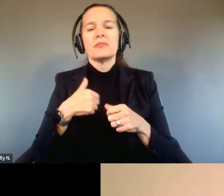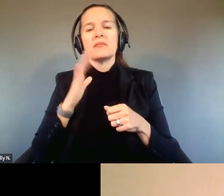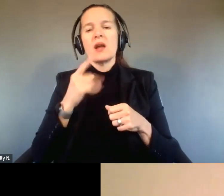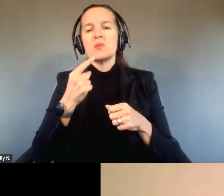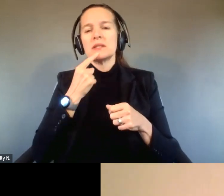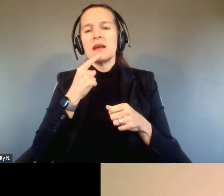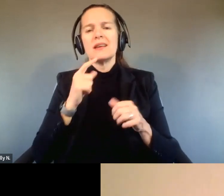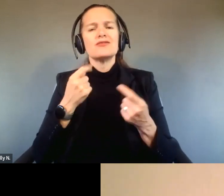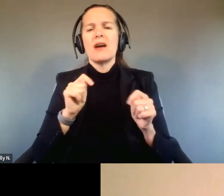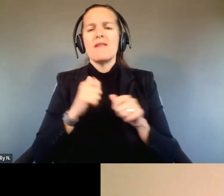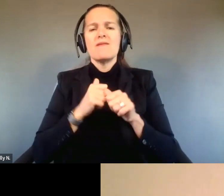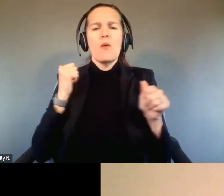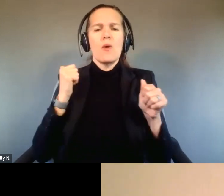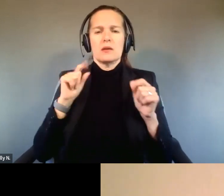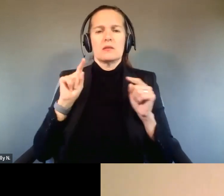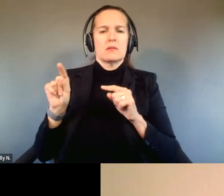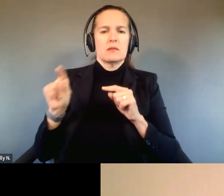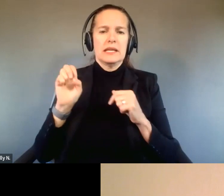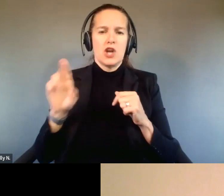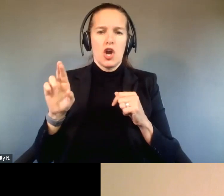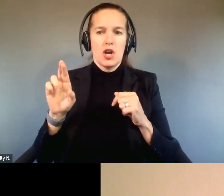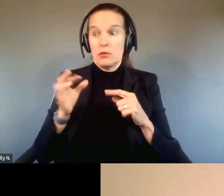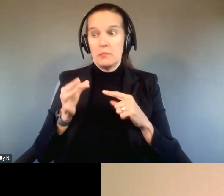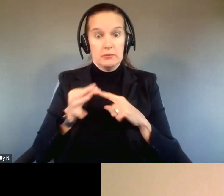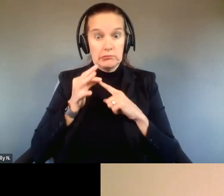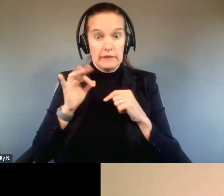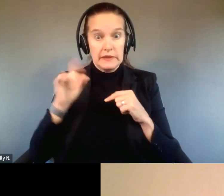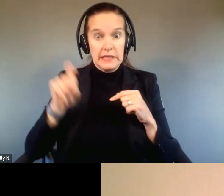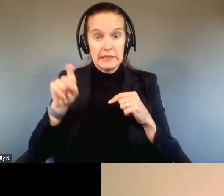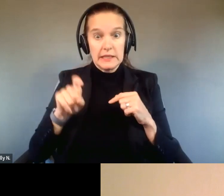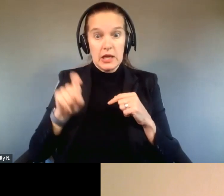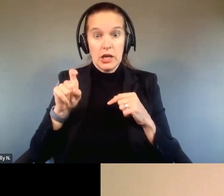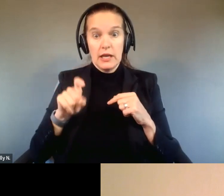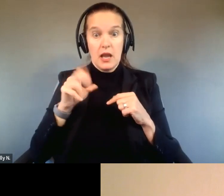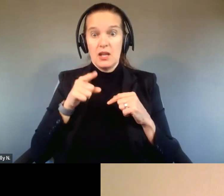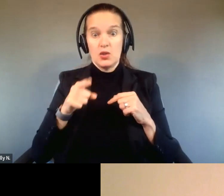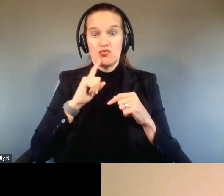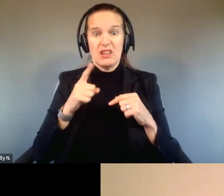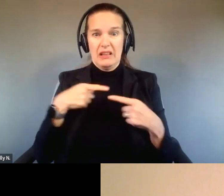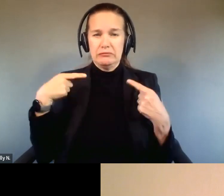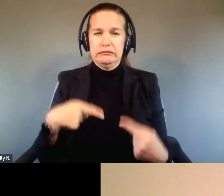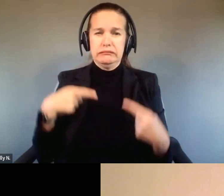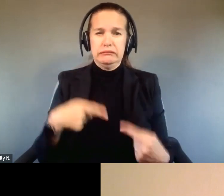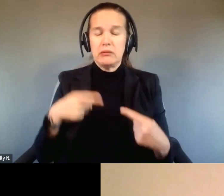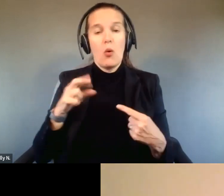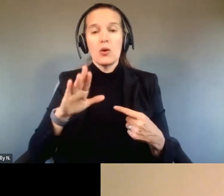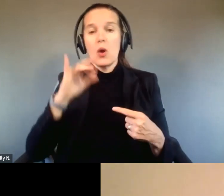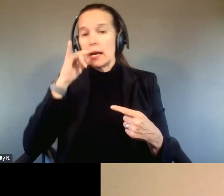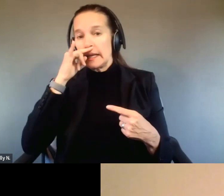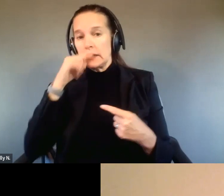know, try not to go to the ER unless it's really, really necessary, and you're really not doing well or your kid isn't doing